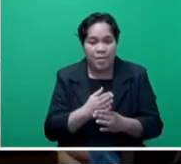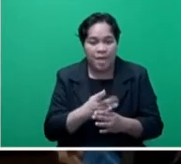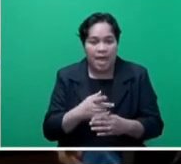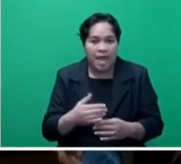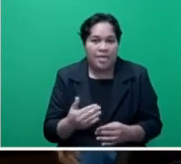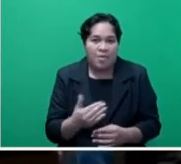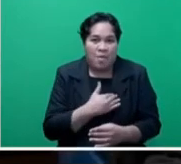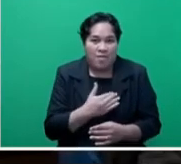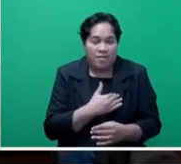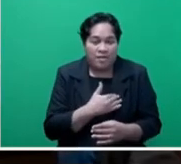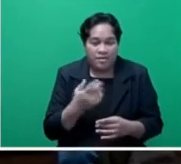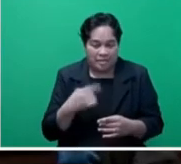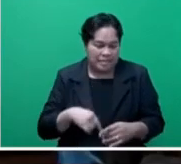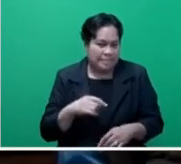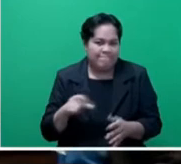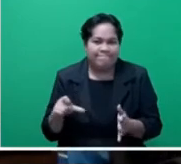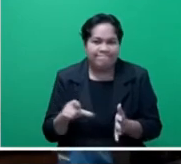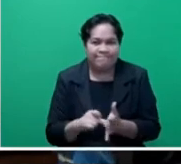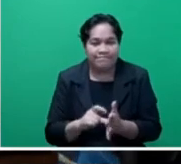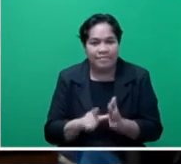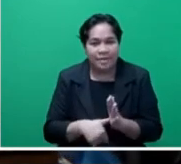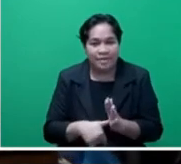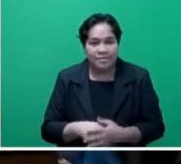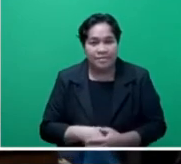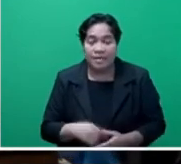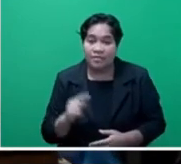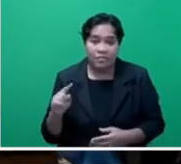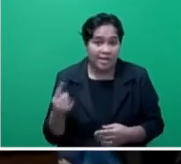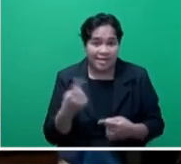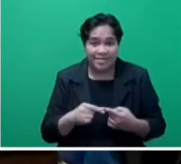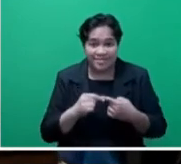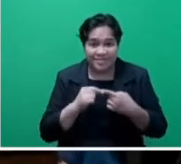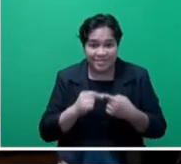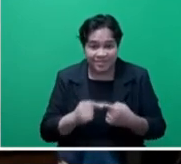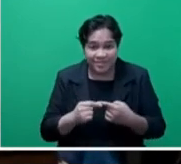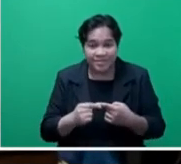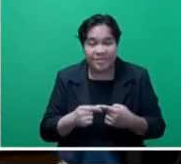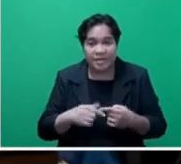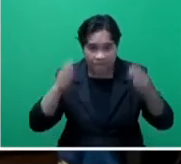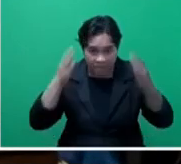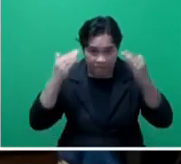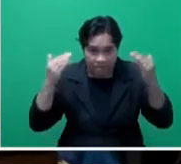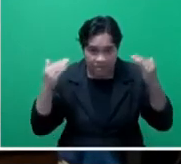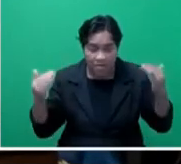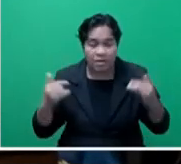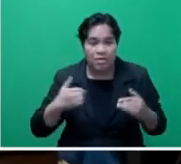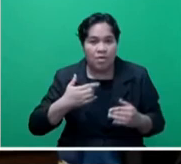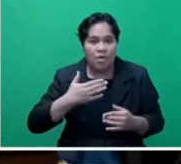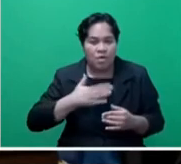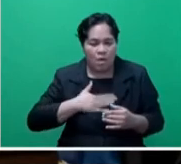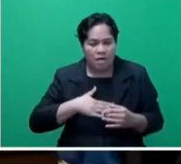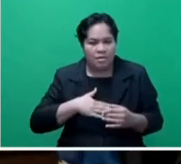motivation in these trying times. First and foremost, Mr. Speaker, sir, I wish to render